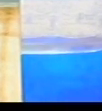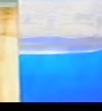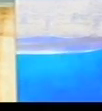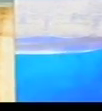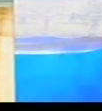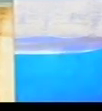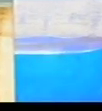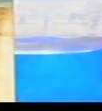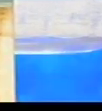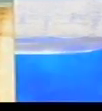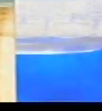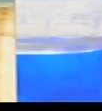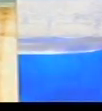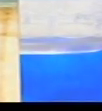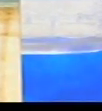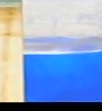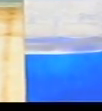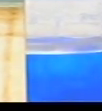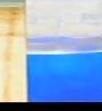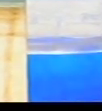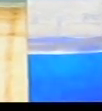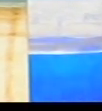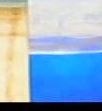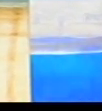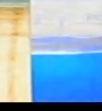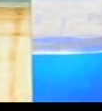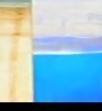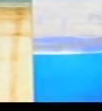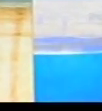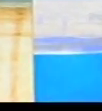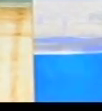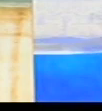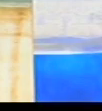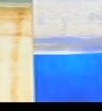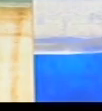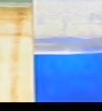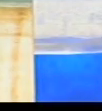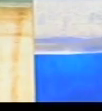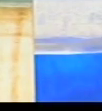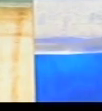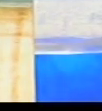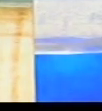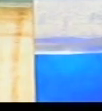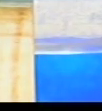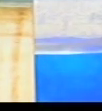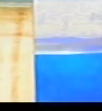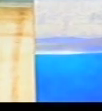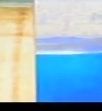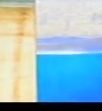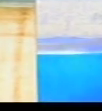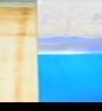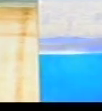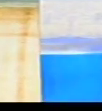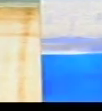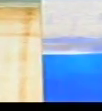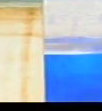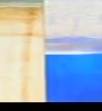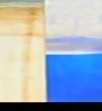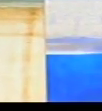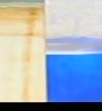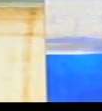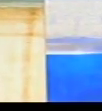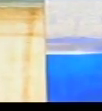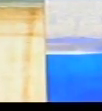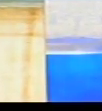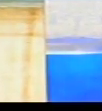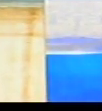I'm sorry to somebody you have offended. And say, if the person, you cannot do that now because there you're sitting. And the person